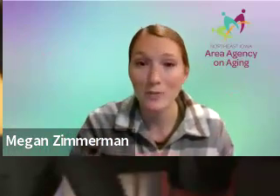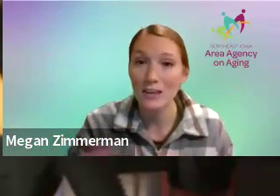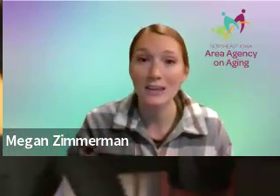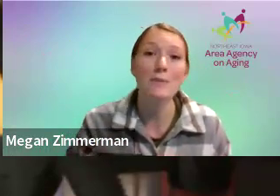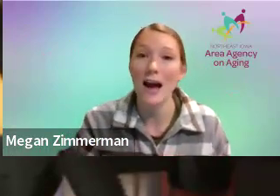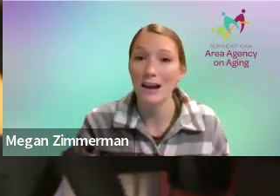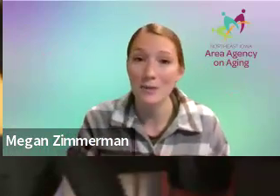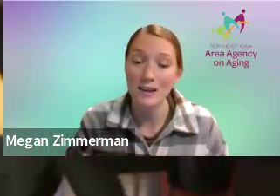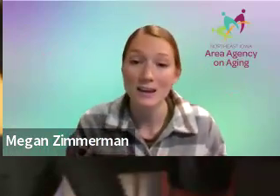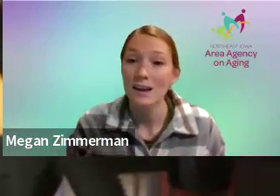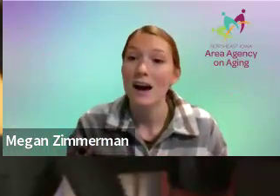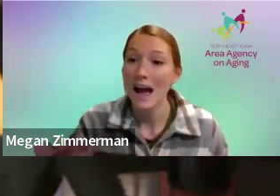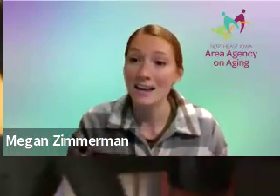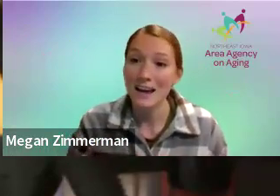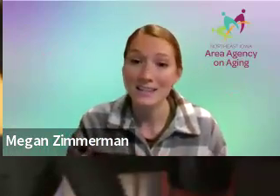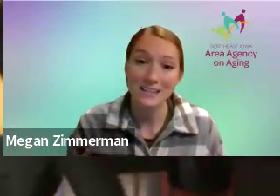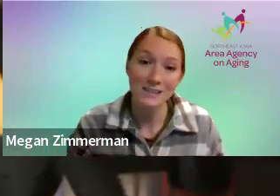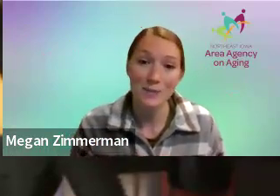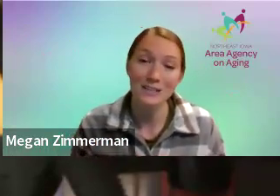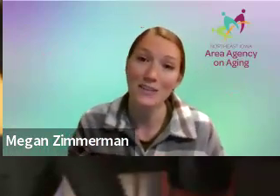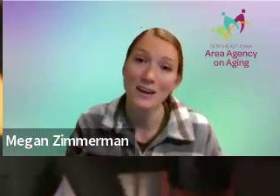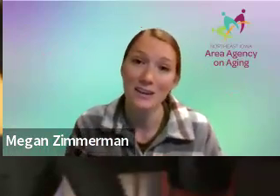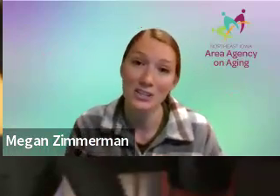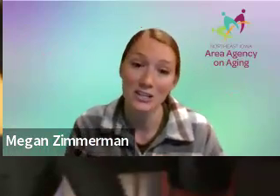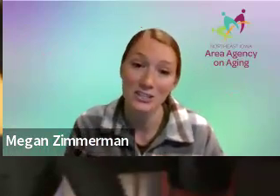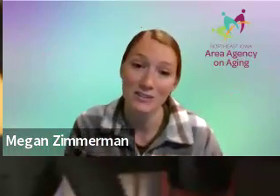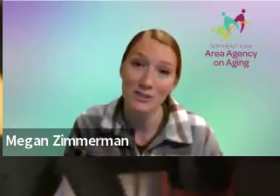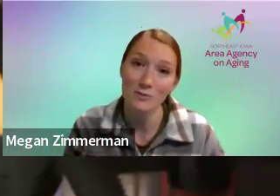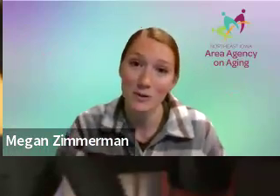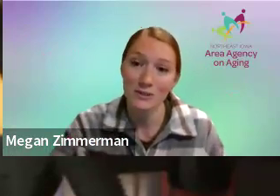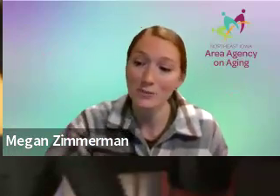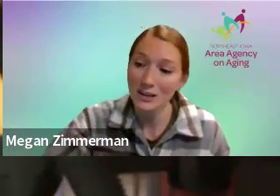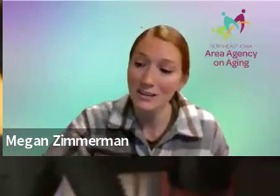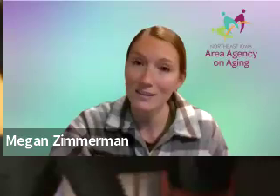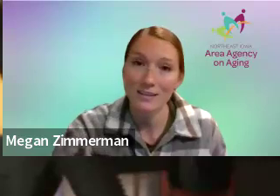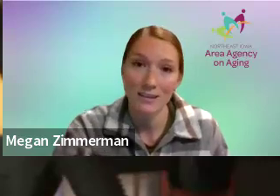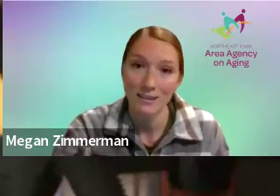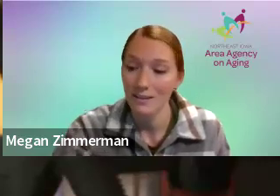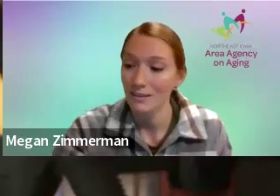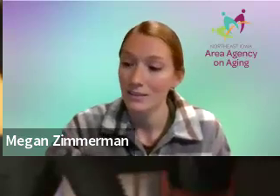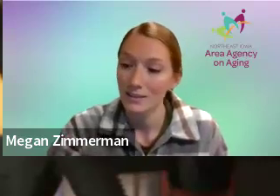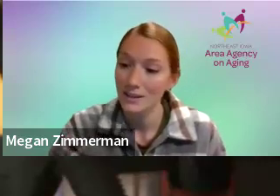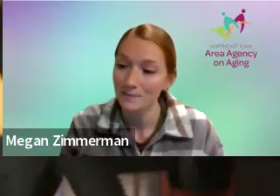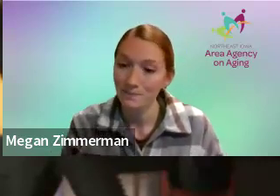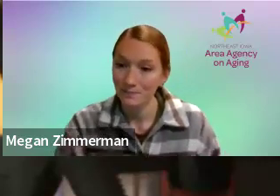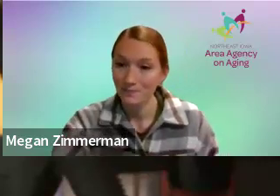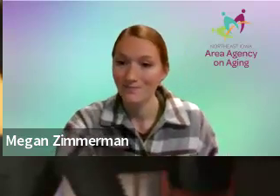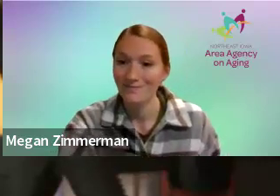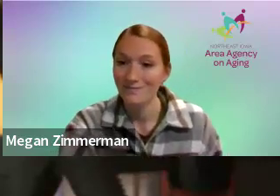keep vacuuming, keep vacuuming. Any ideas based on the changes in visual perception?